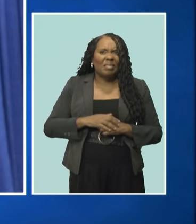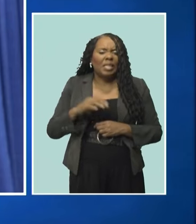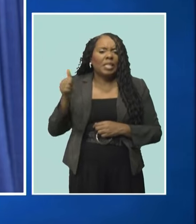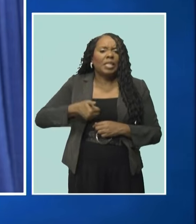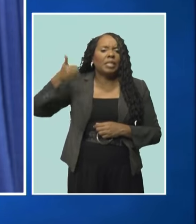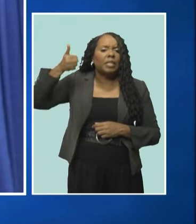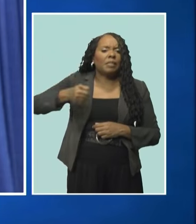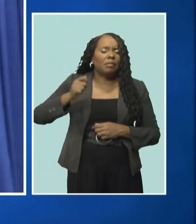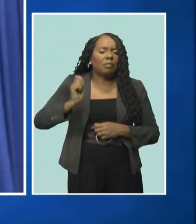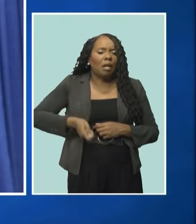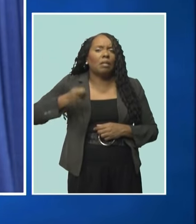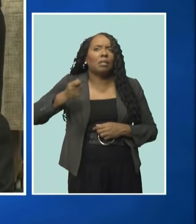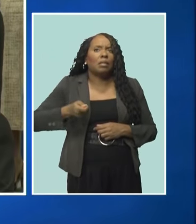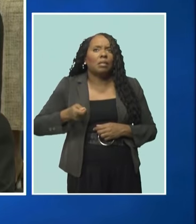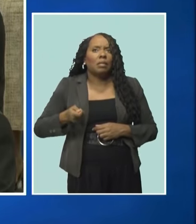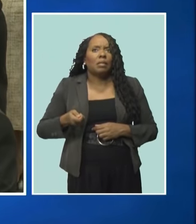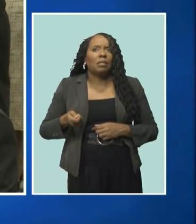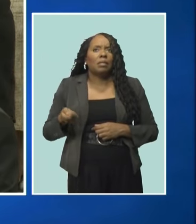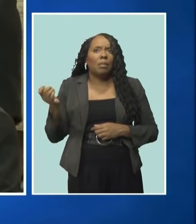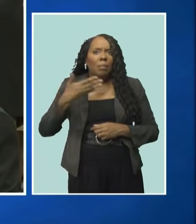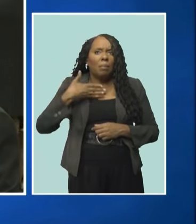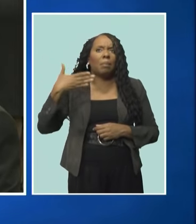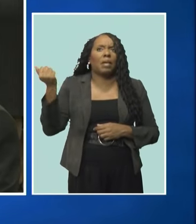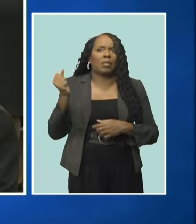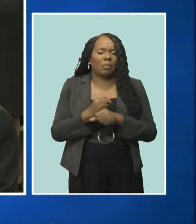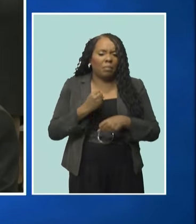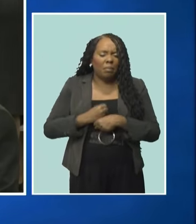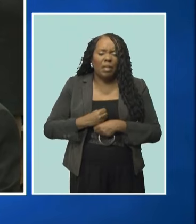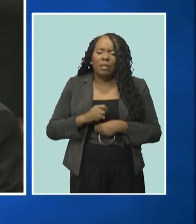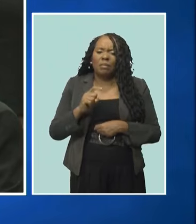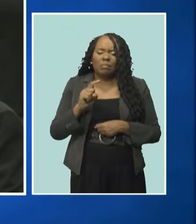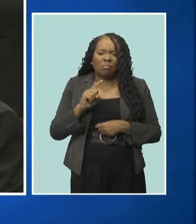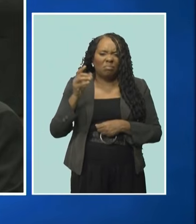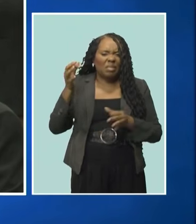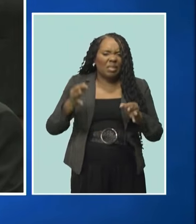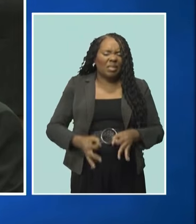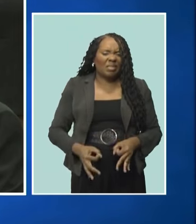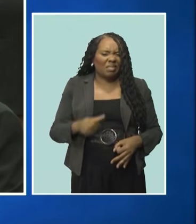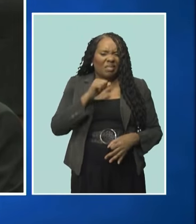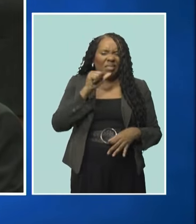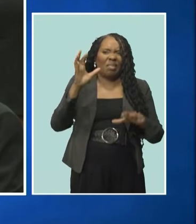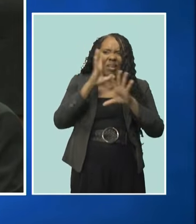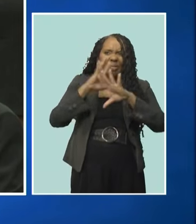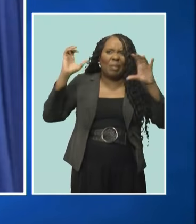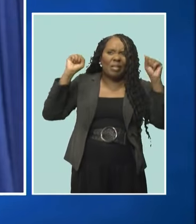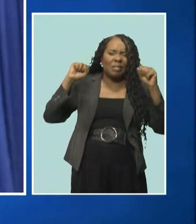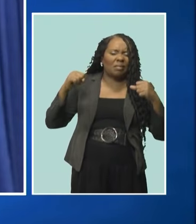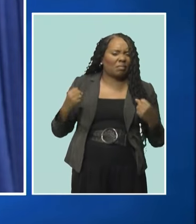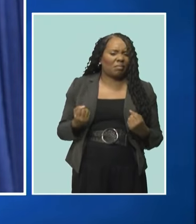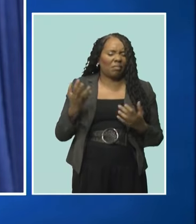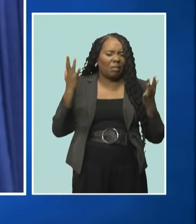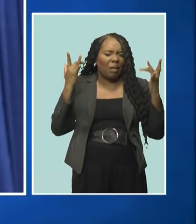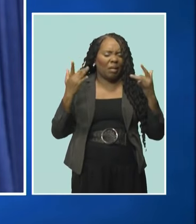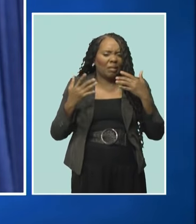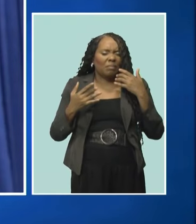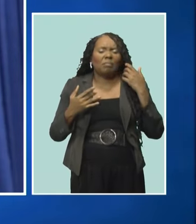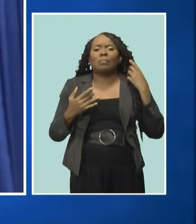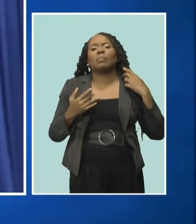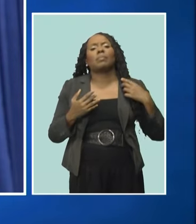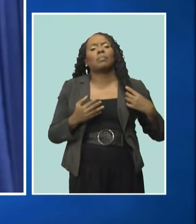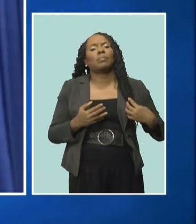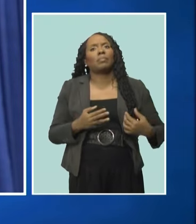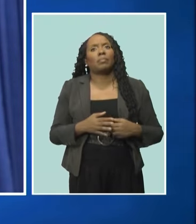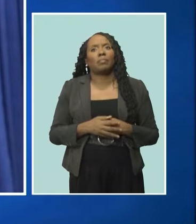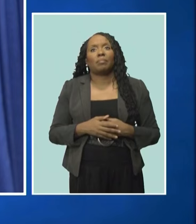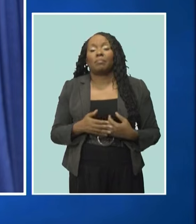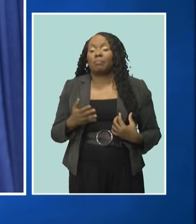head of the judiciary, is in a better position to make such a major decision that would impact the operations of the judicial system. I think